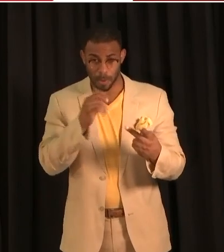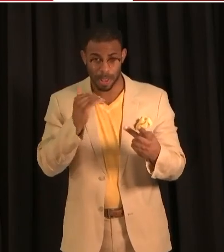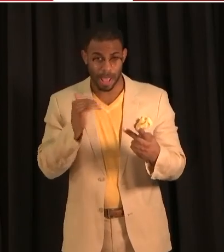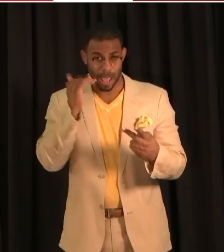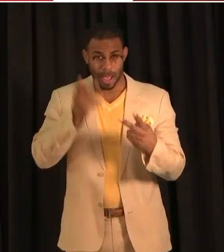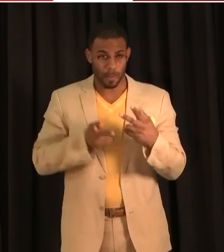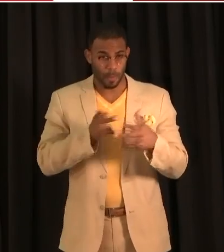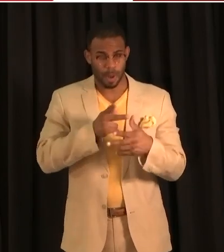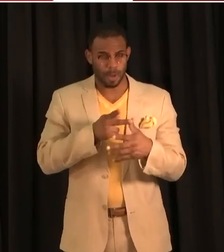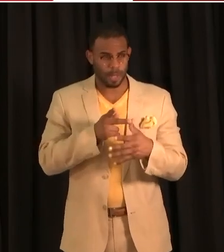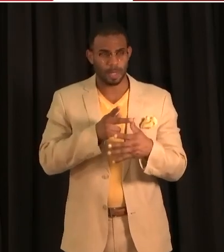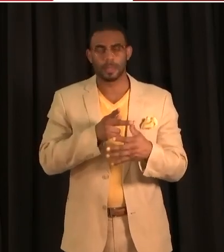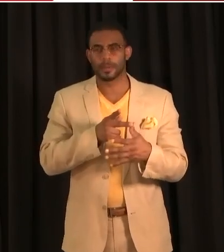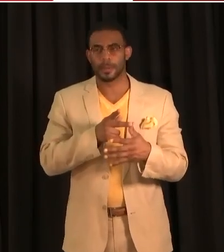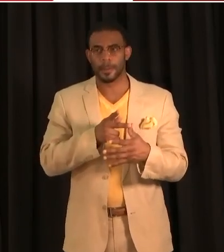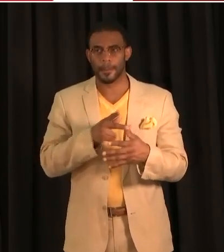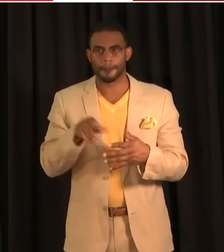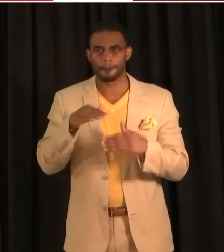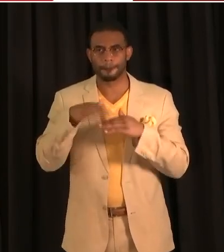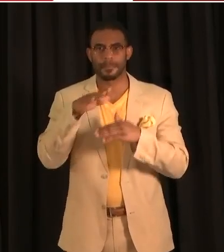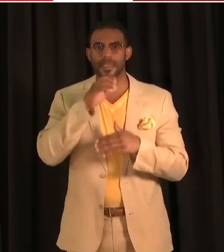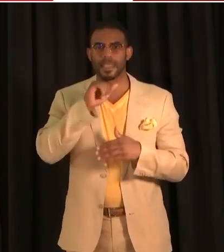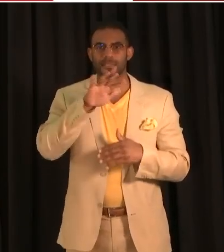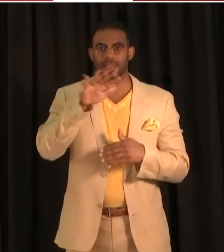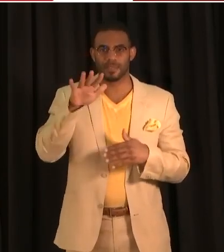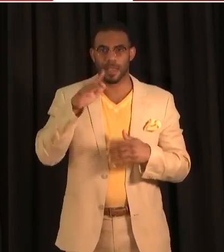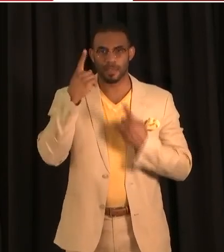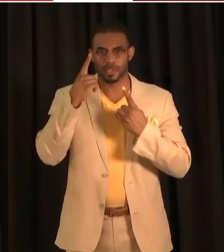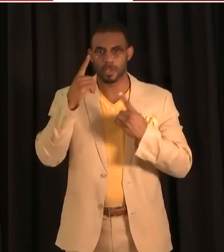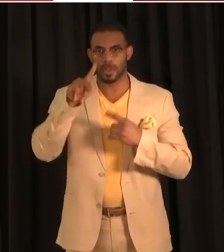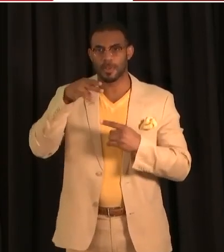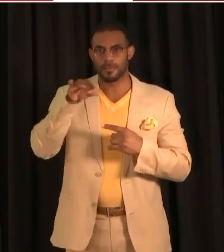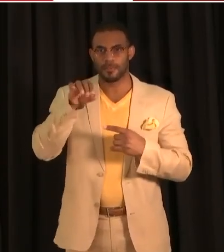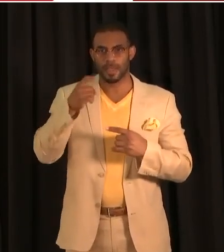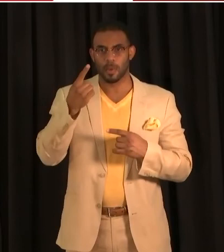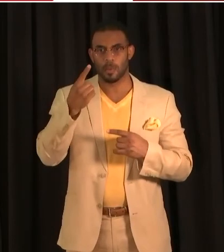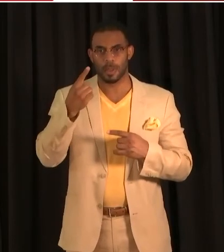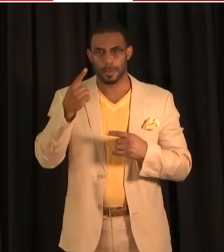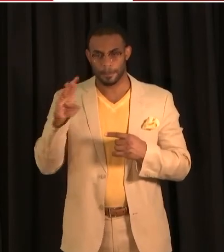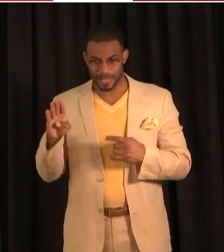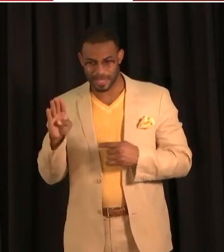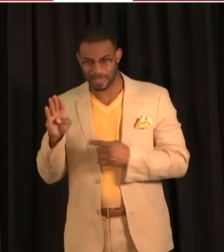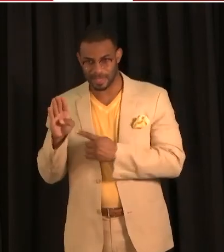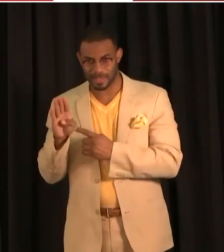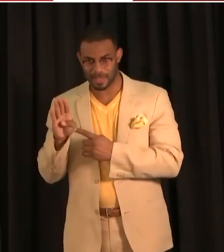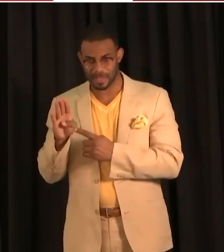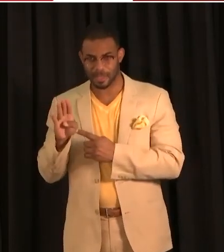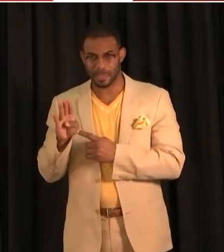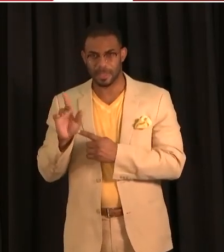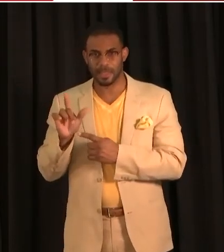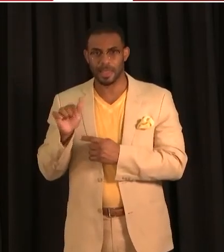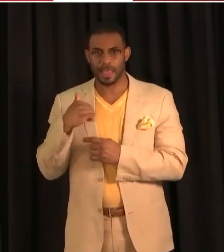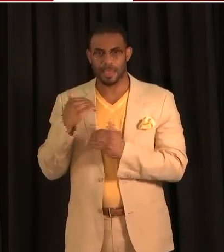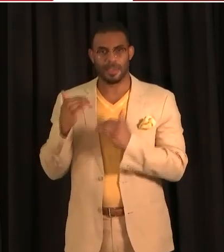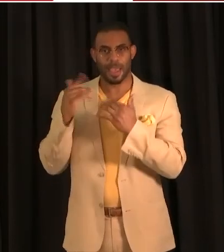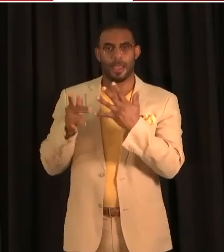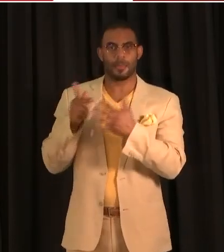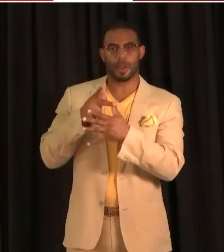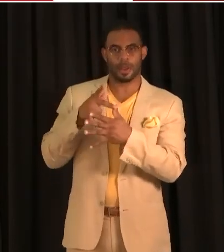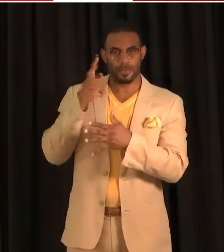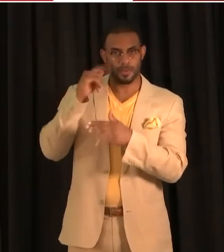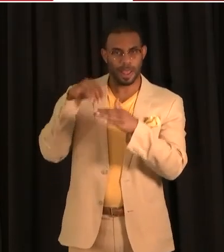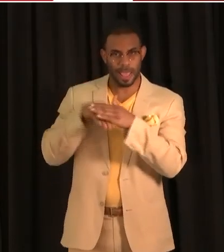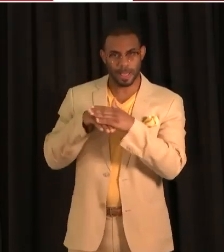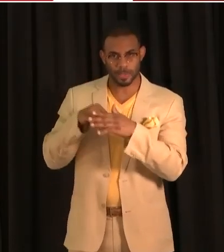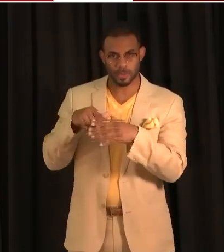around high priority, those above 65 are considered in phase 1B and would be have that high